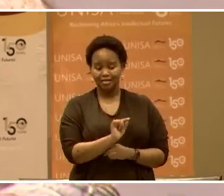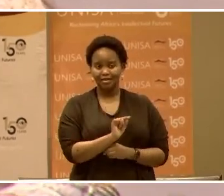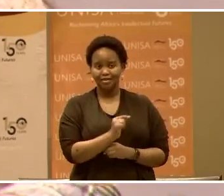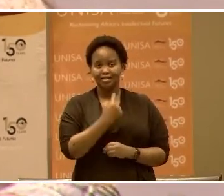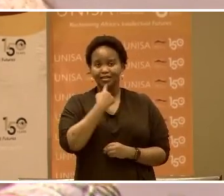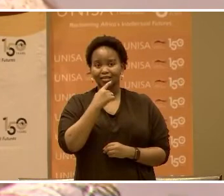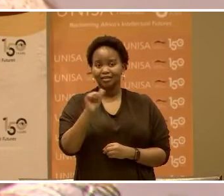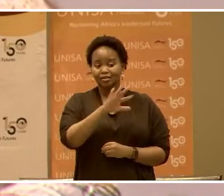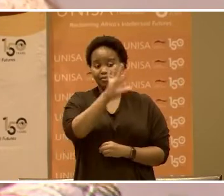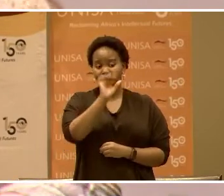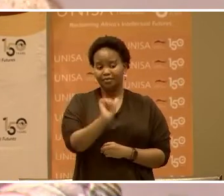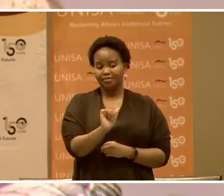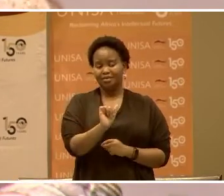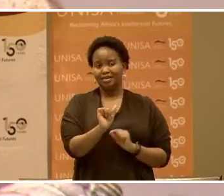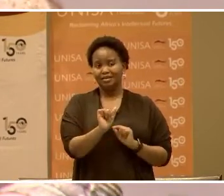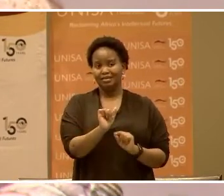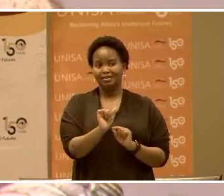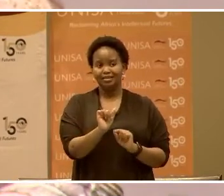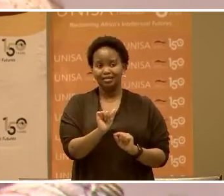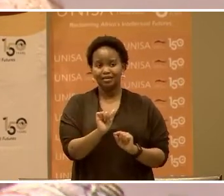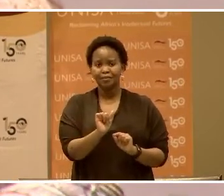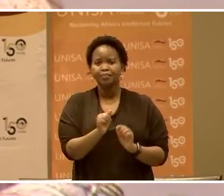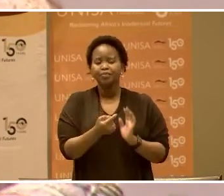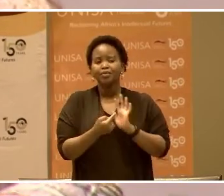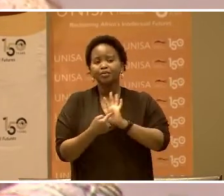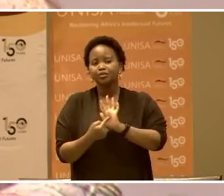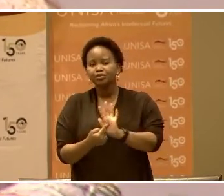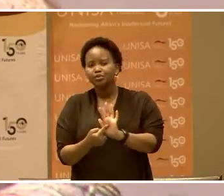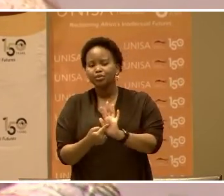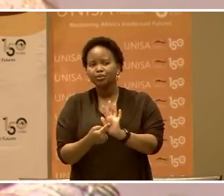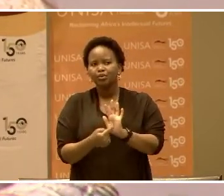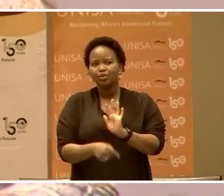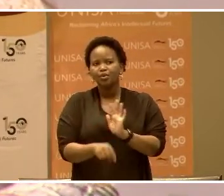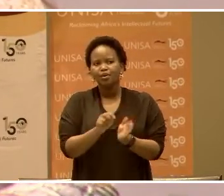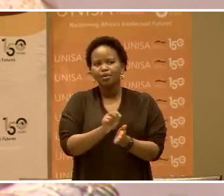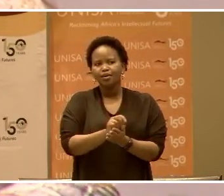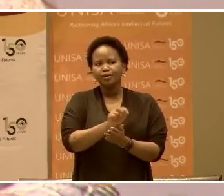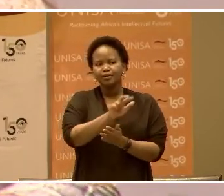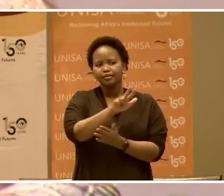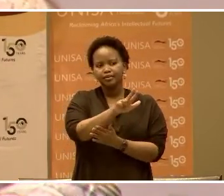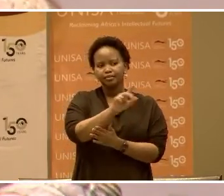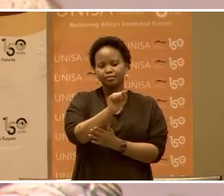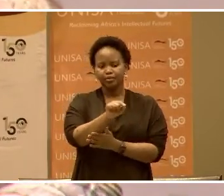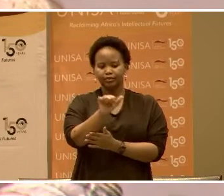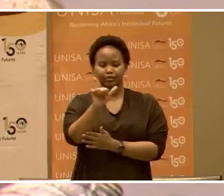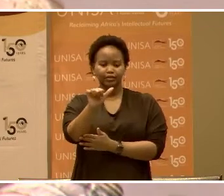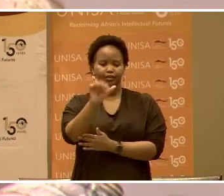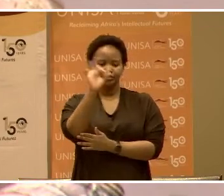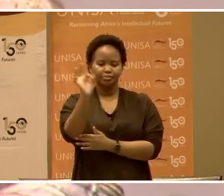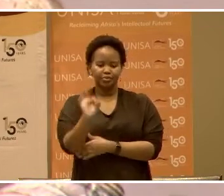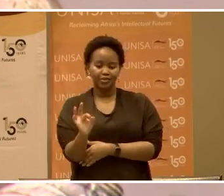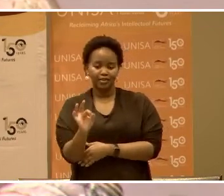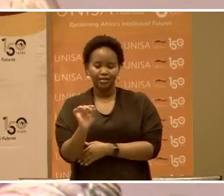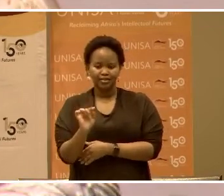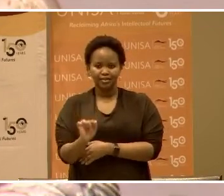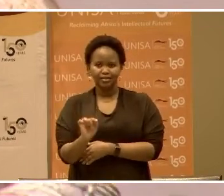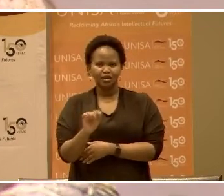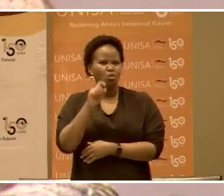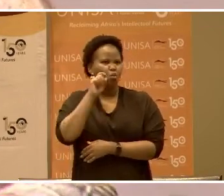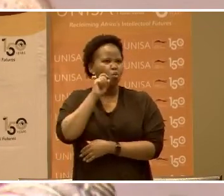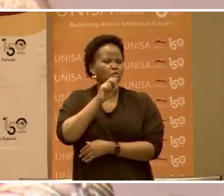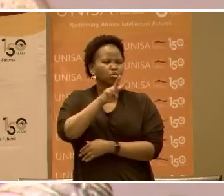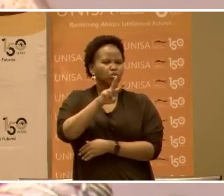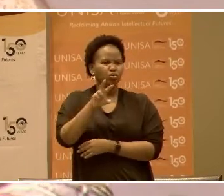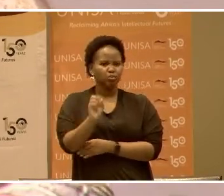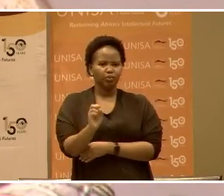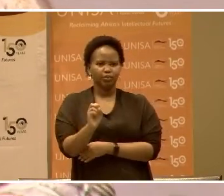in 2017 indicated that approximately 18.6% of people then aged 20, so they